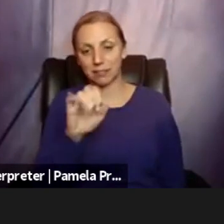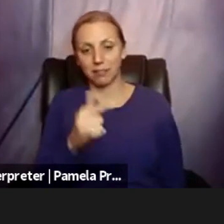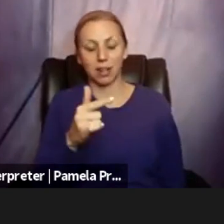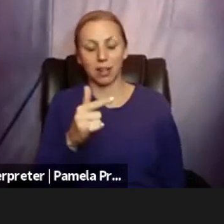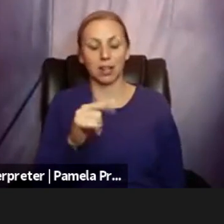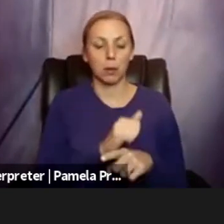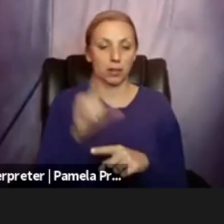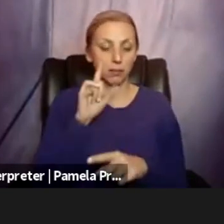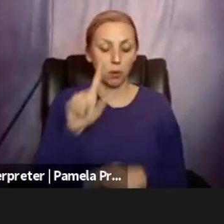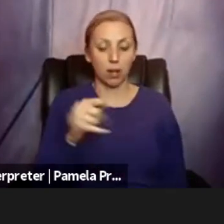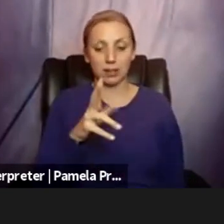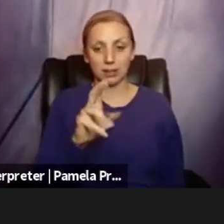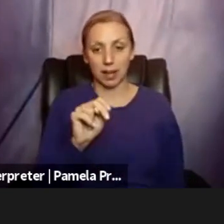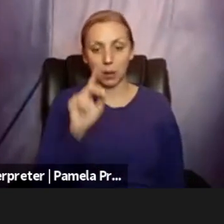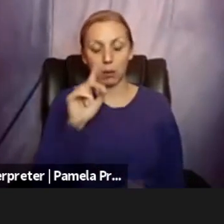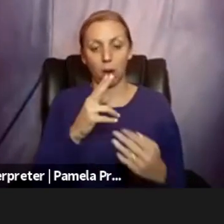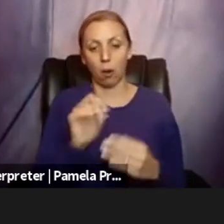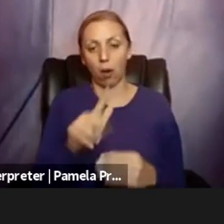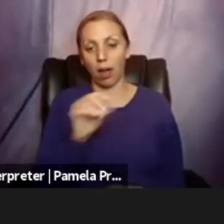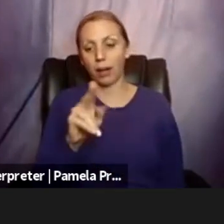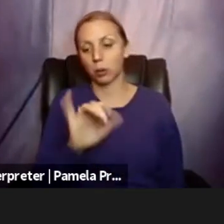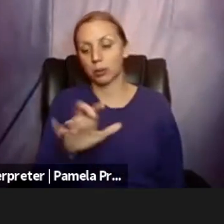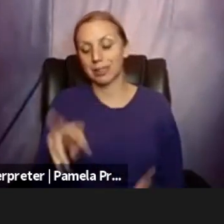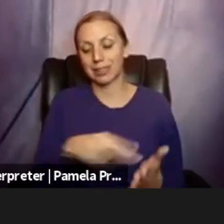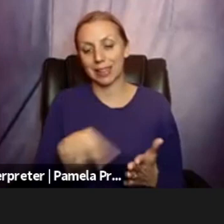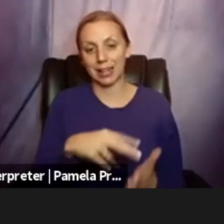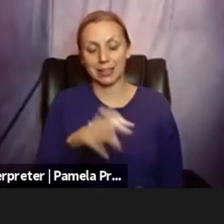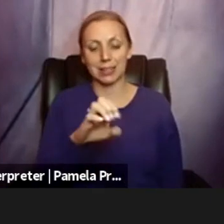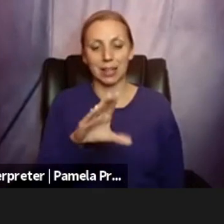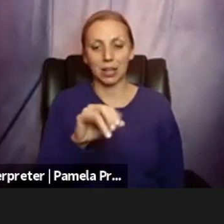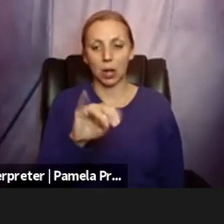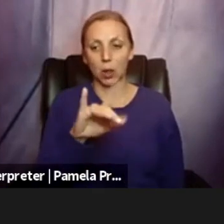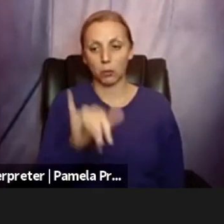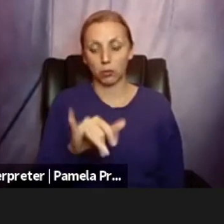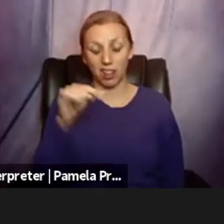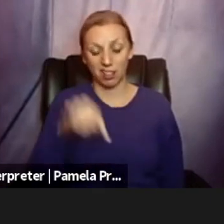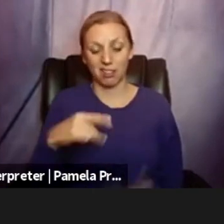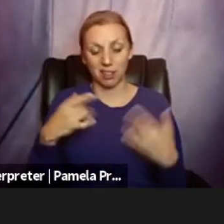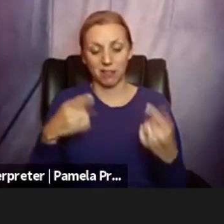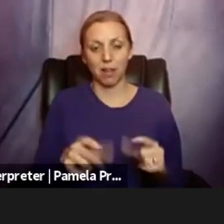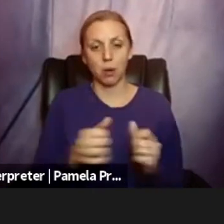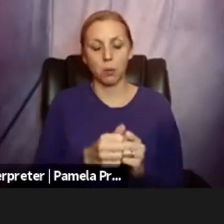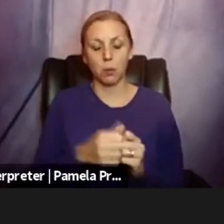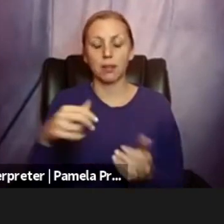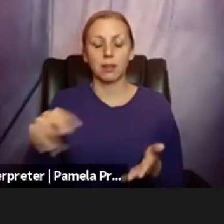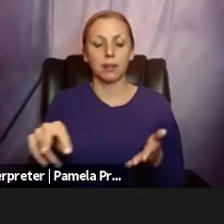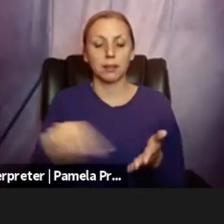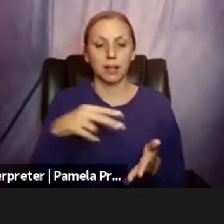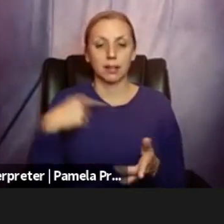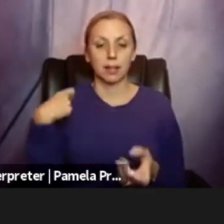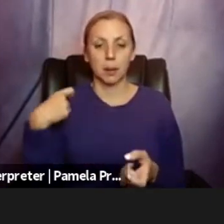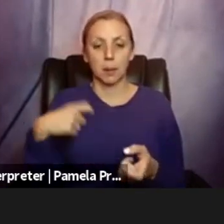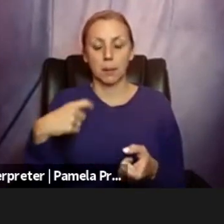Dance Ecology. This event, presented in partnership with Ballet Hispanico and the Caribbean Cultural